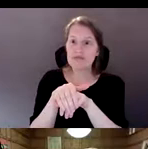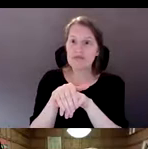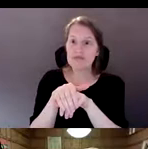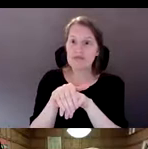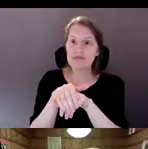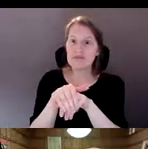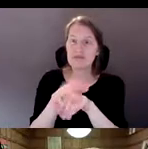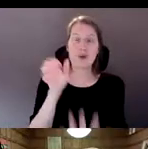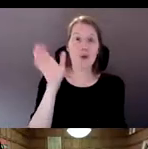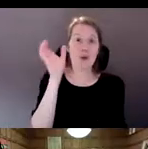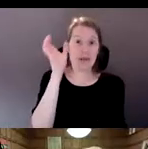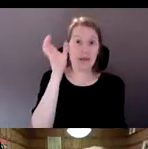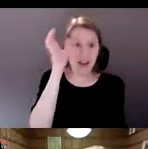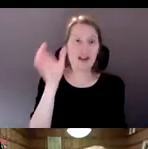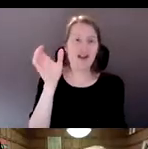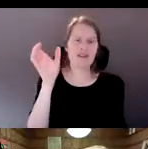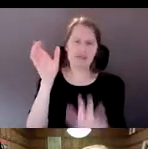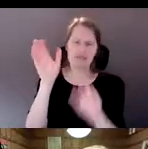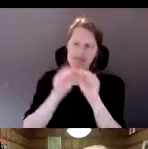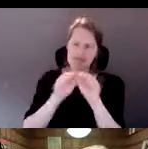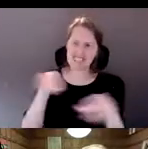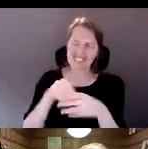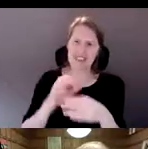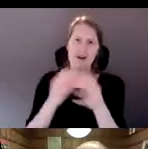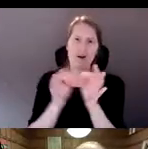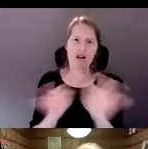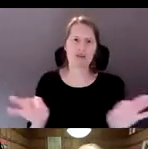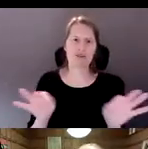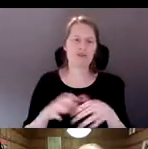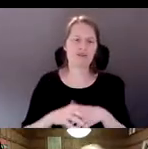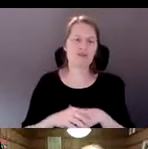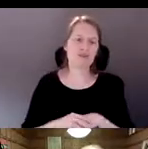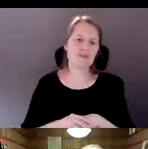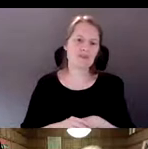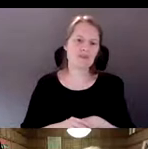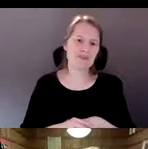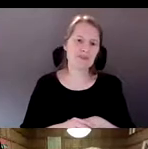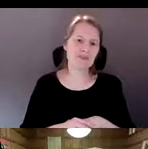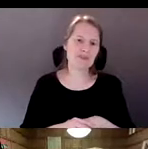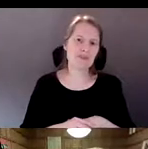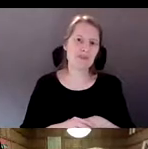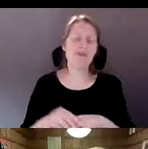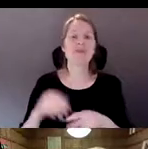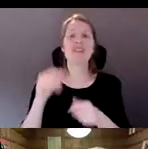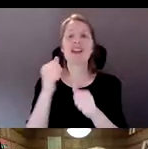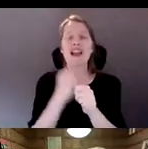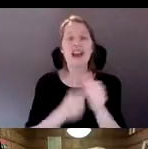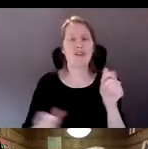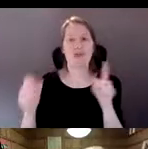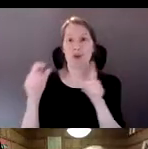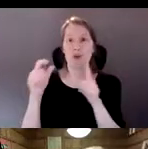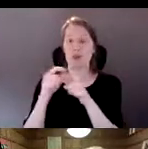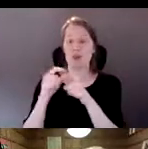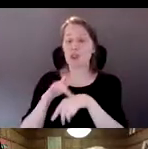concepts have permeated our language. And what I want to say is that every word that early Christians used